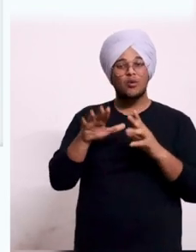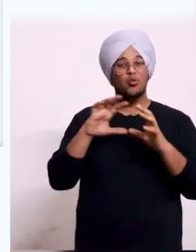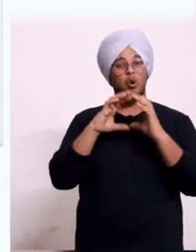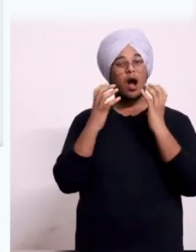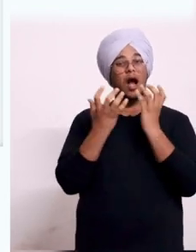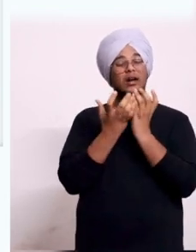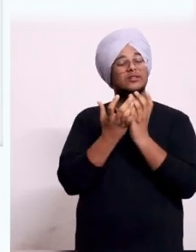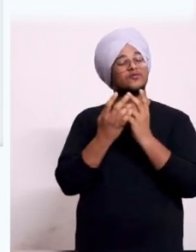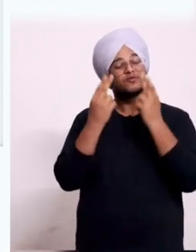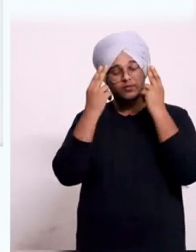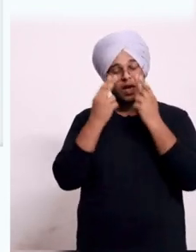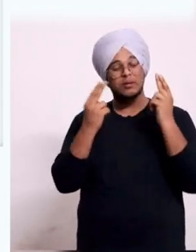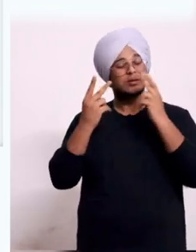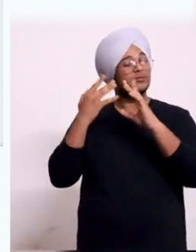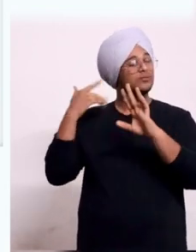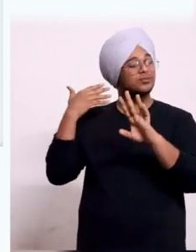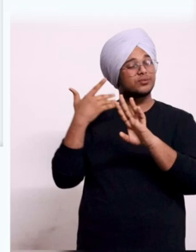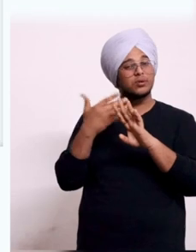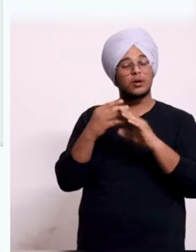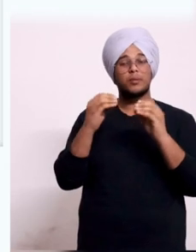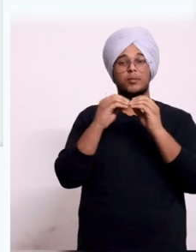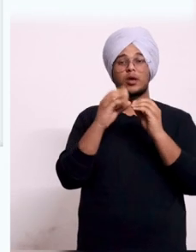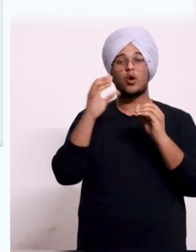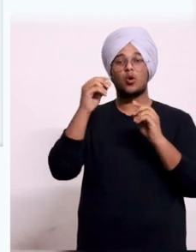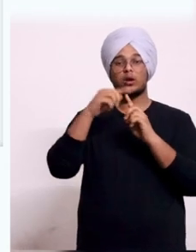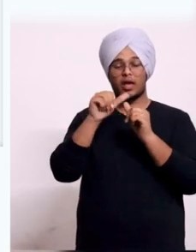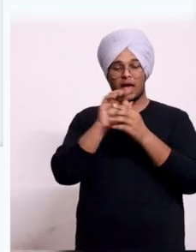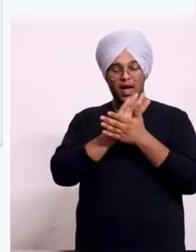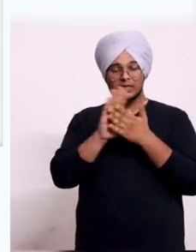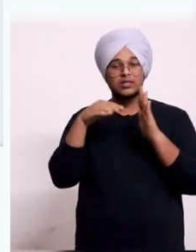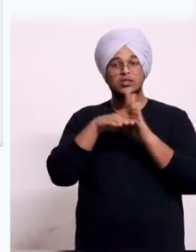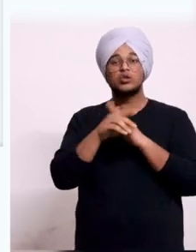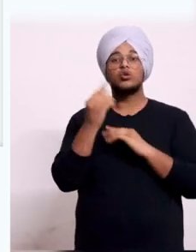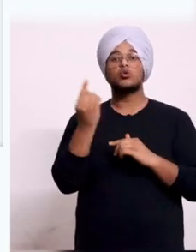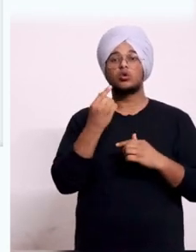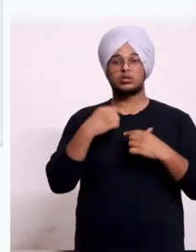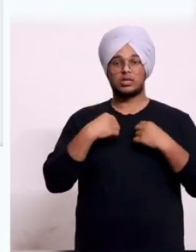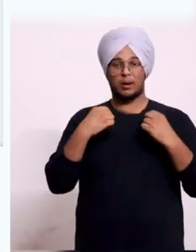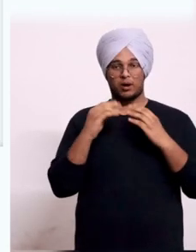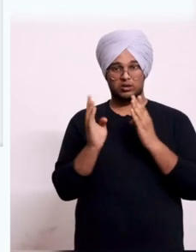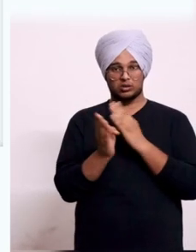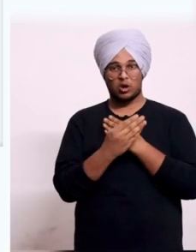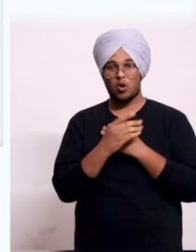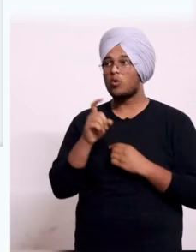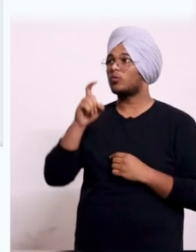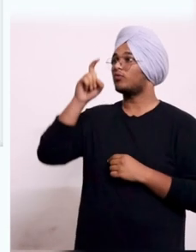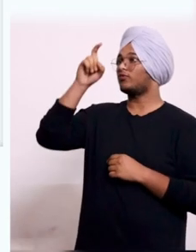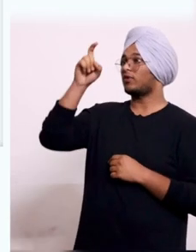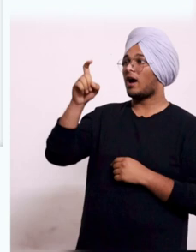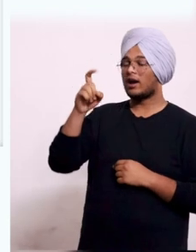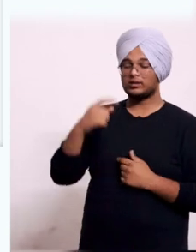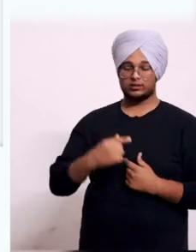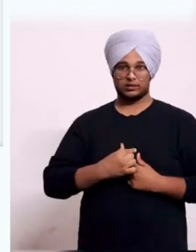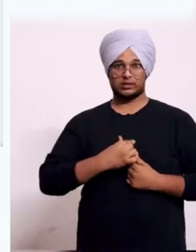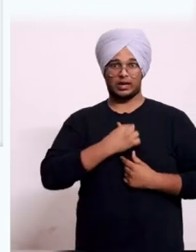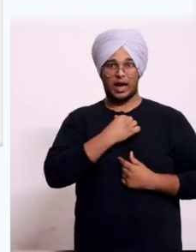global textile traditions for centuries. Botehs have evolved from appearing in architecture, shawls, and wall